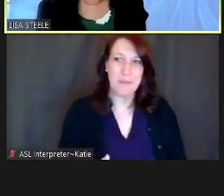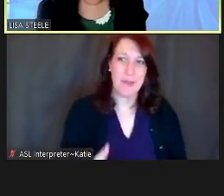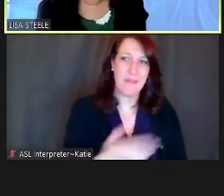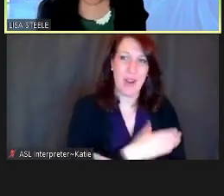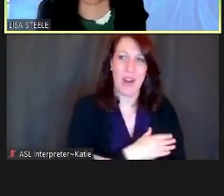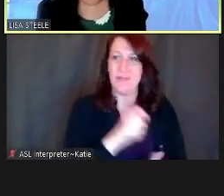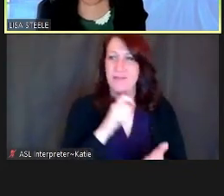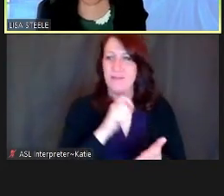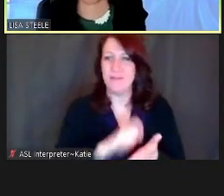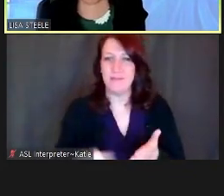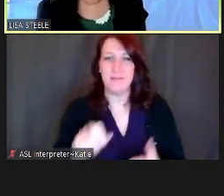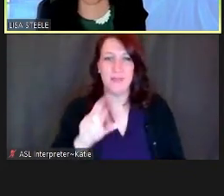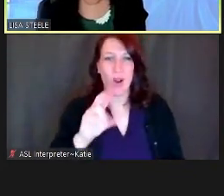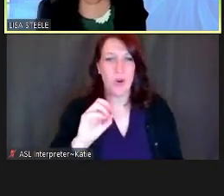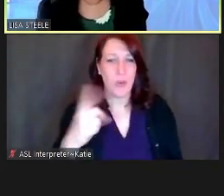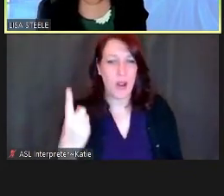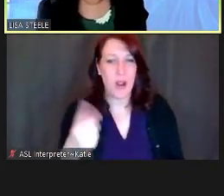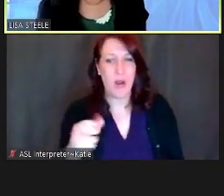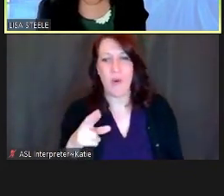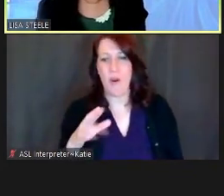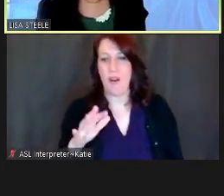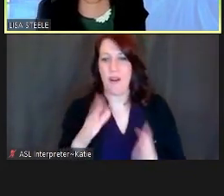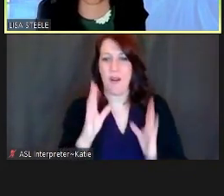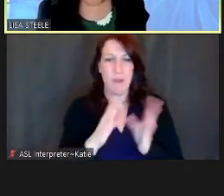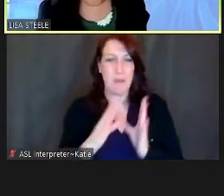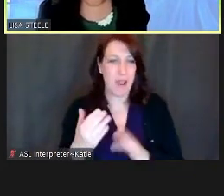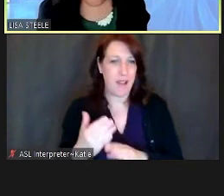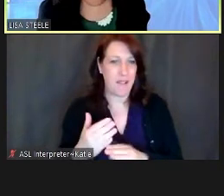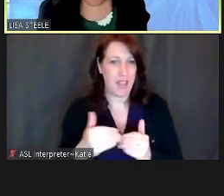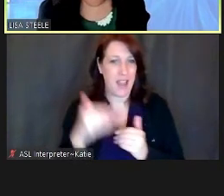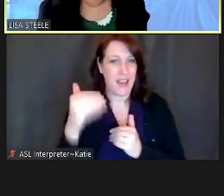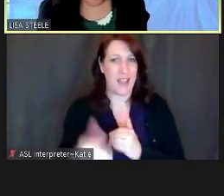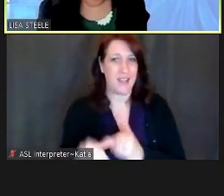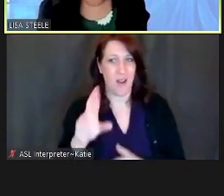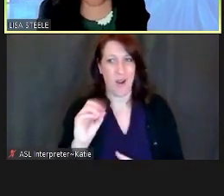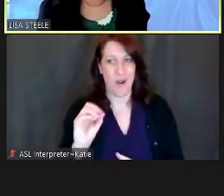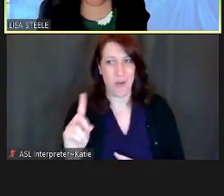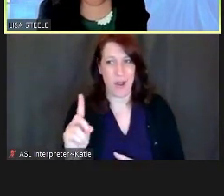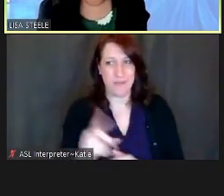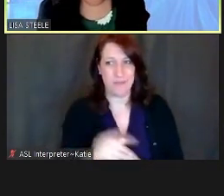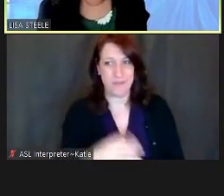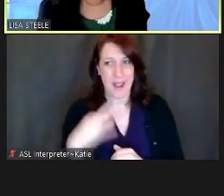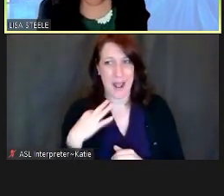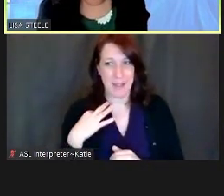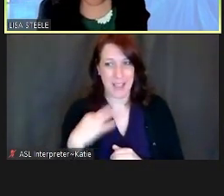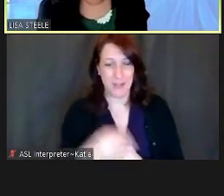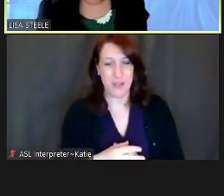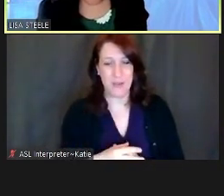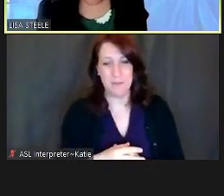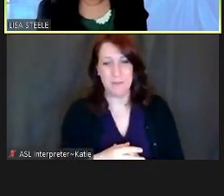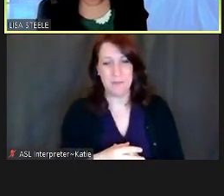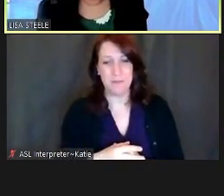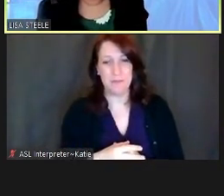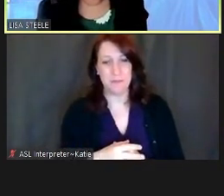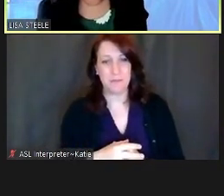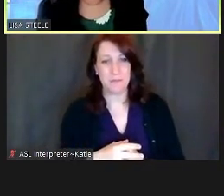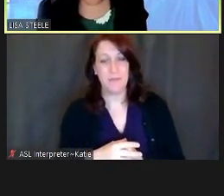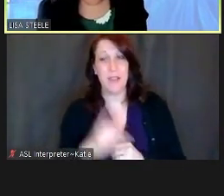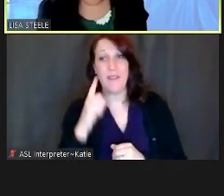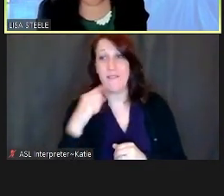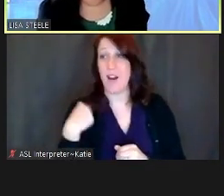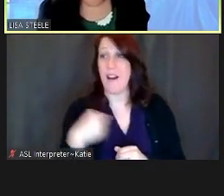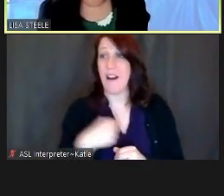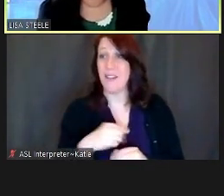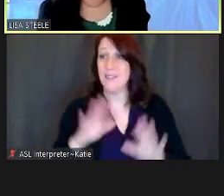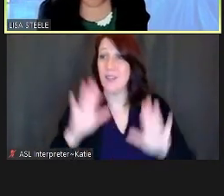recent R1, or how prepared they feel for writing their next R1 application. And for us, it's wonderful